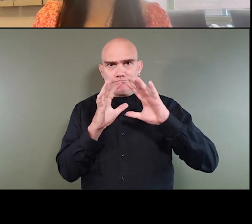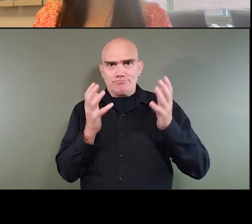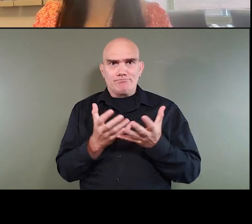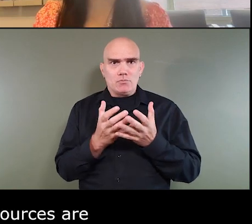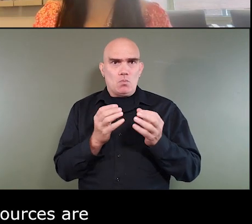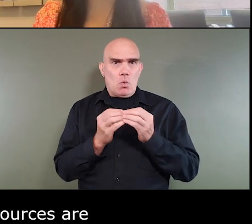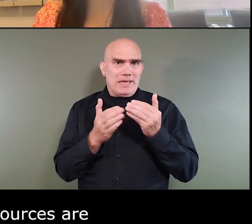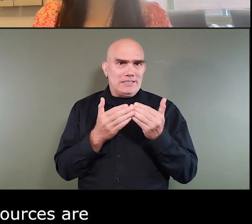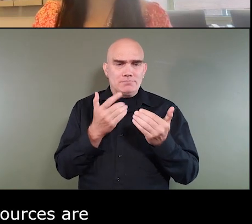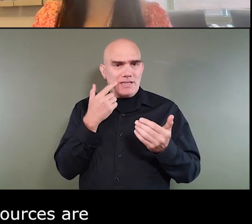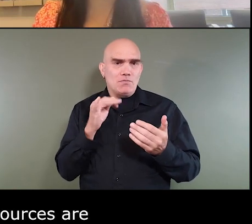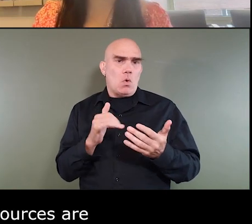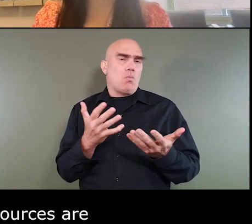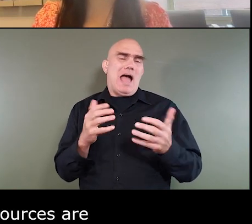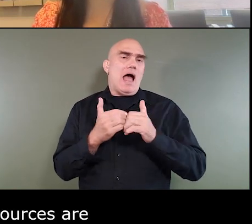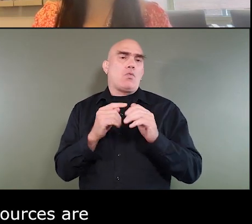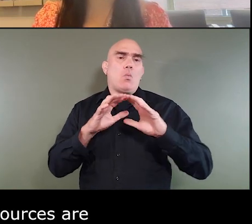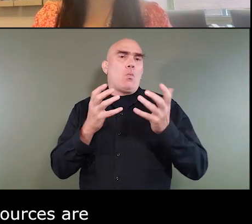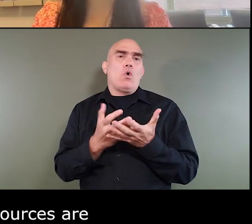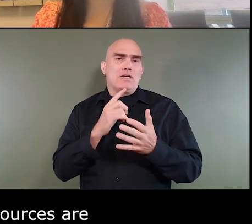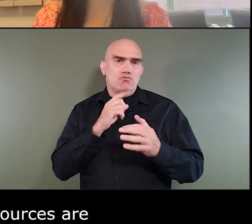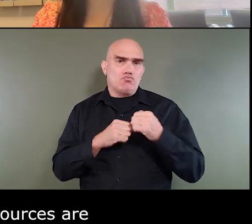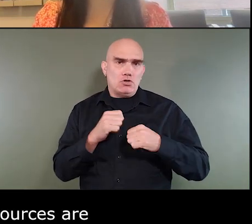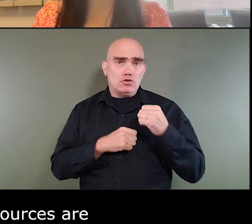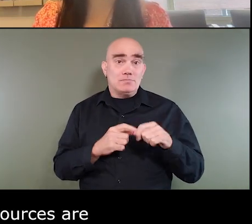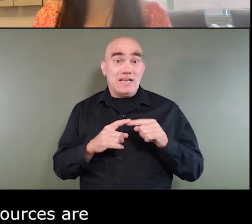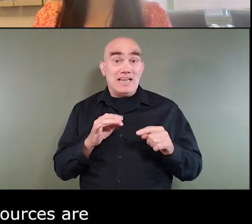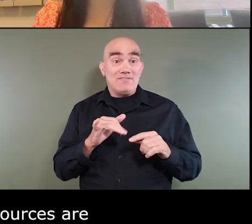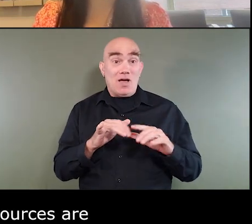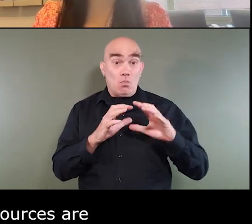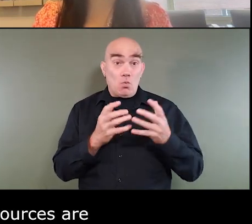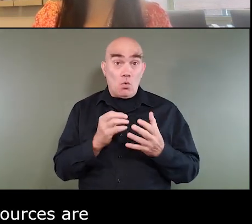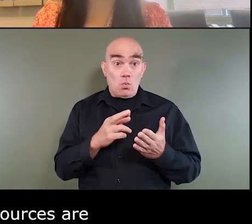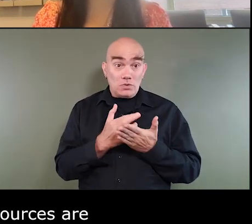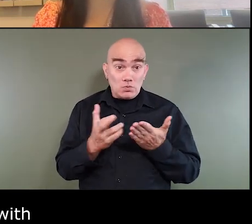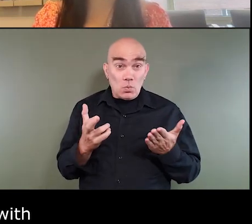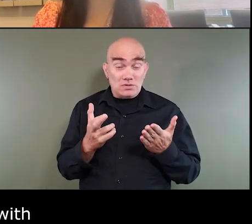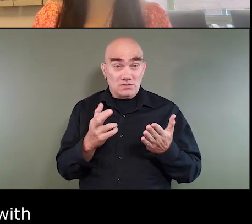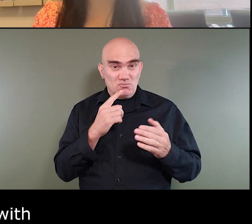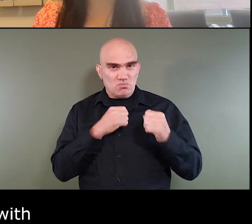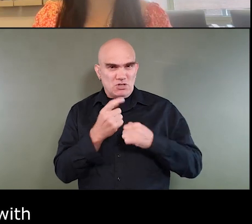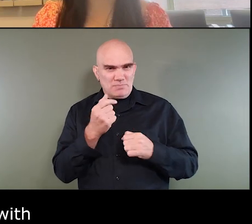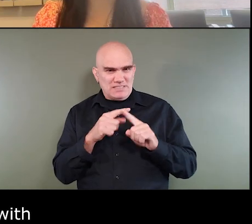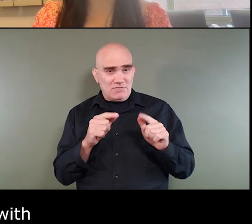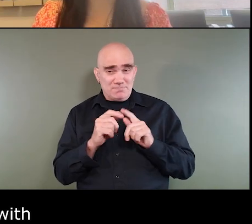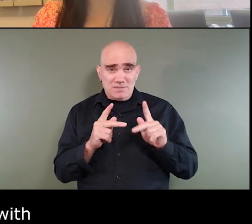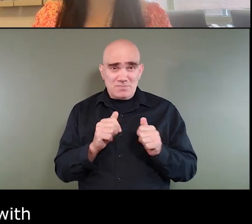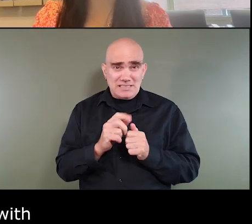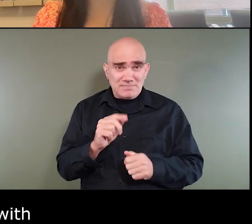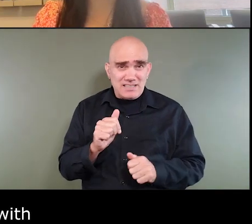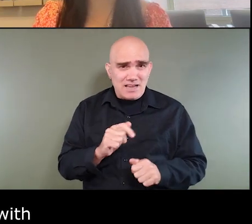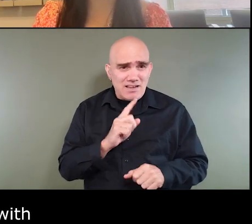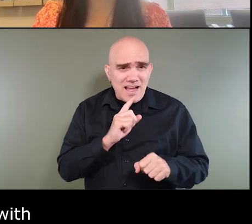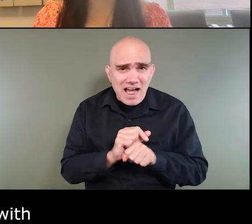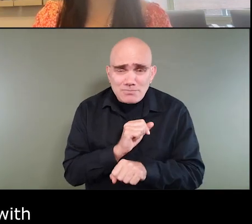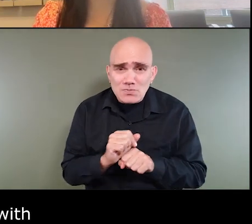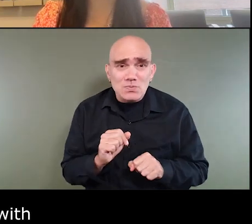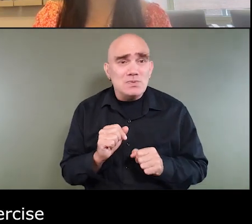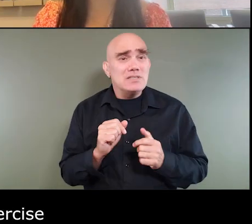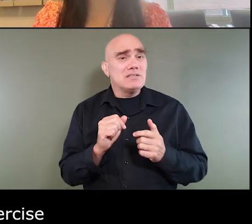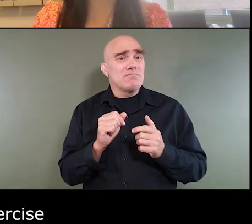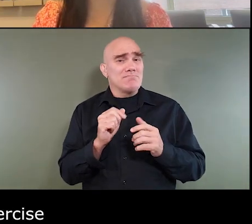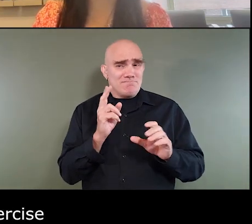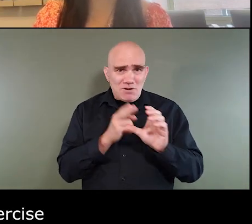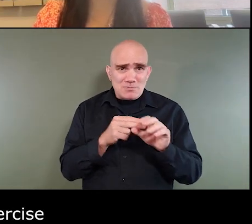because of how it is. But if the world or resources are structured a little differently, then folks with disabilities can